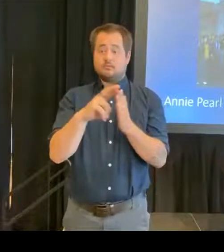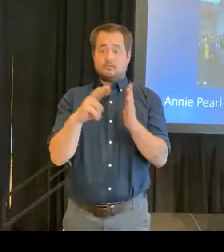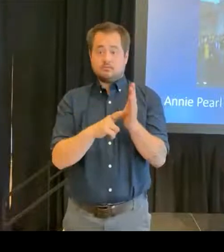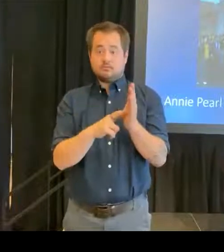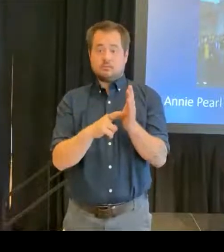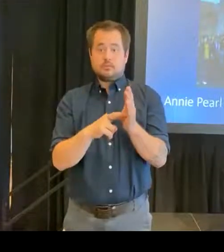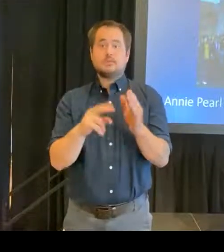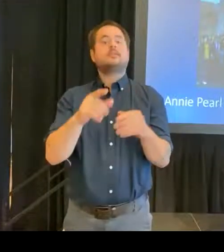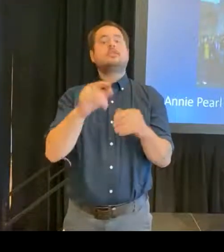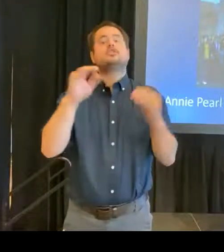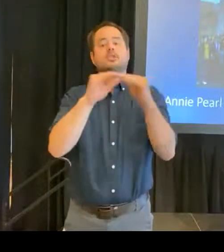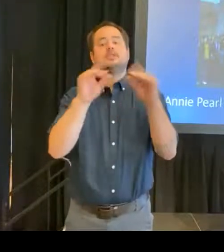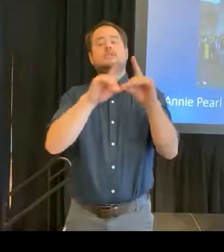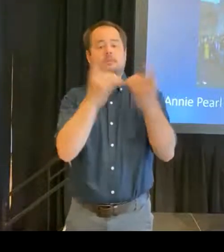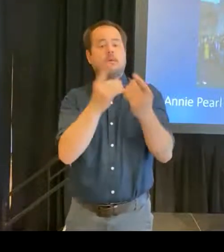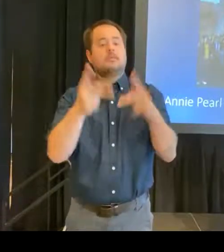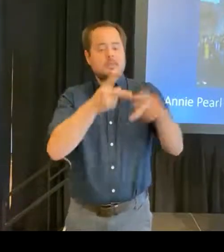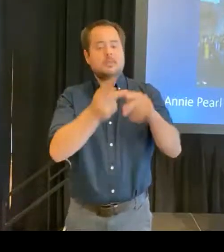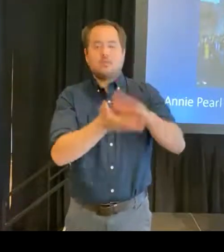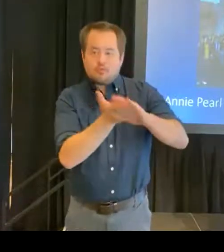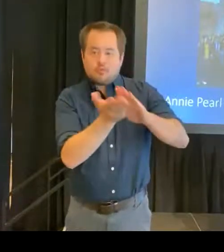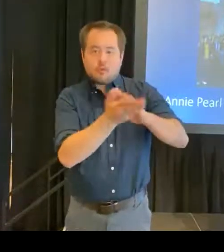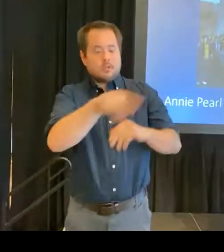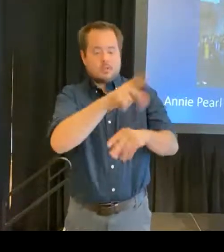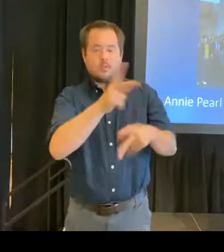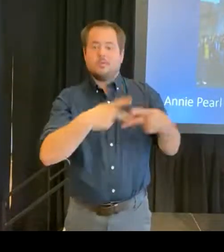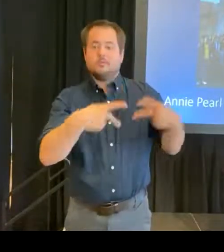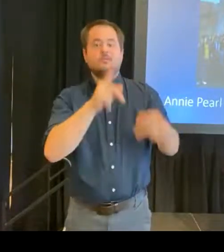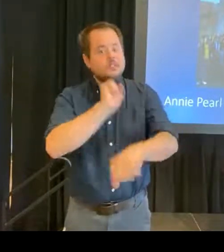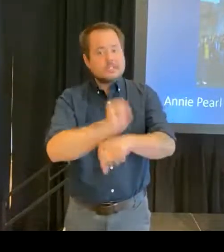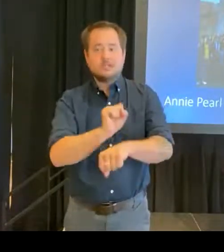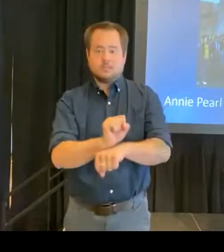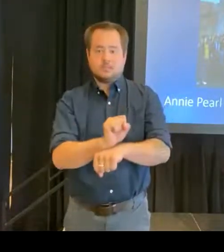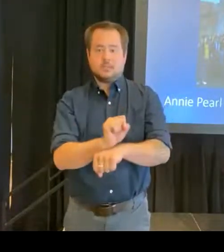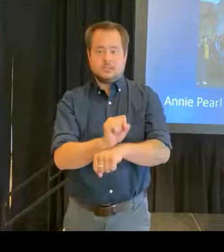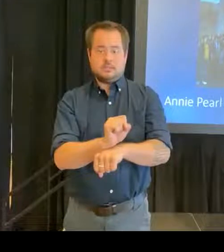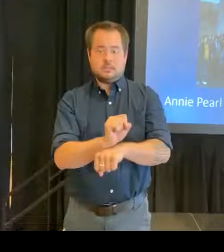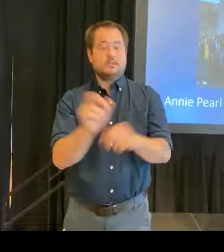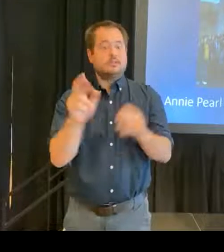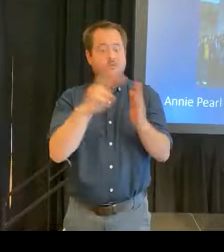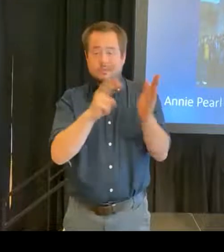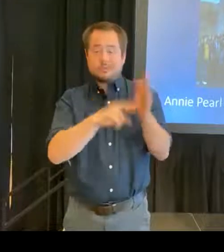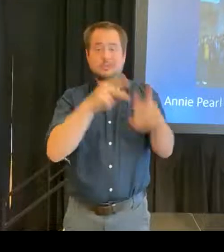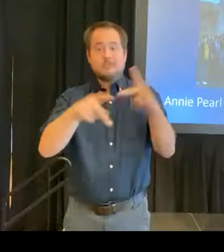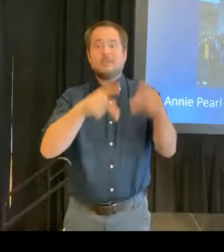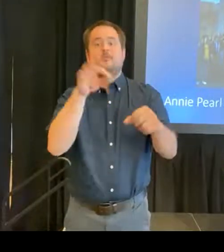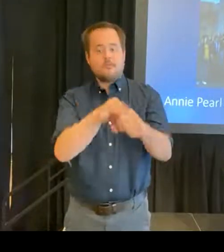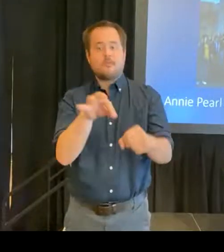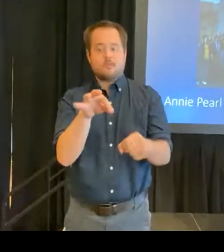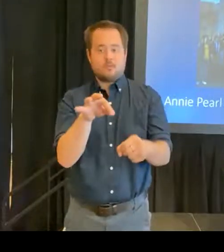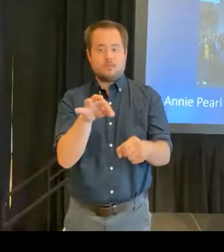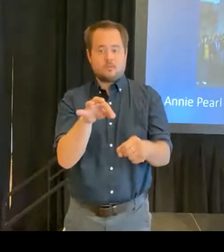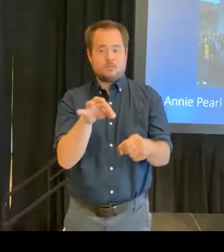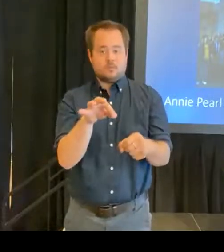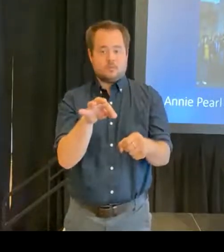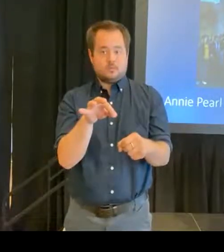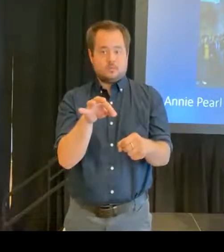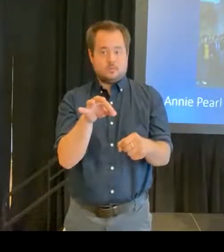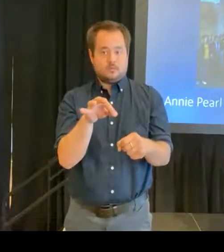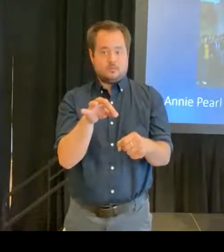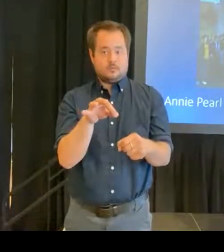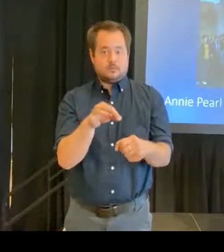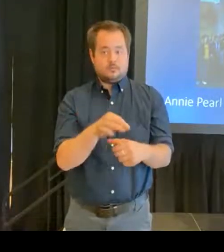Department people running those places, literally registering the people to vote.